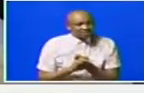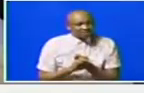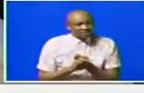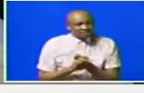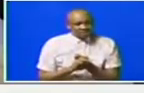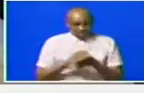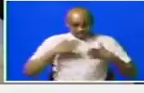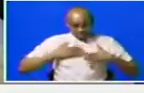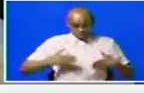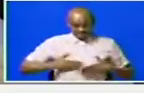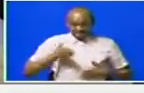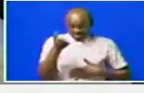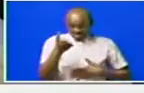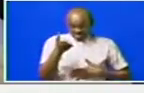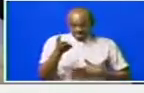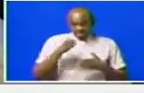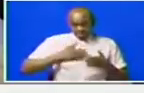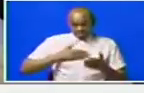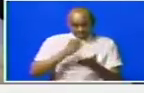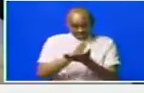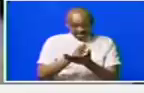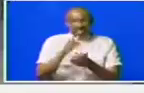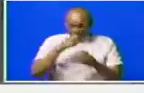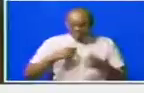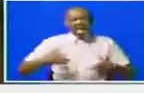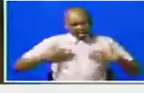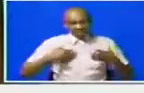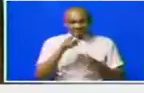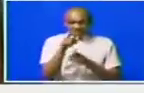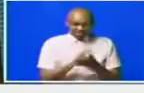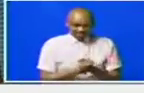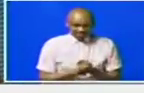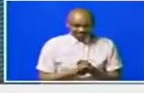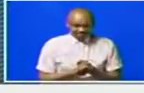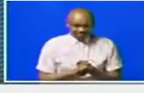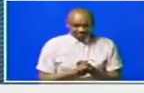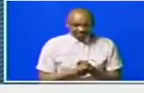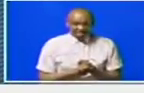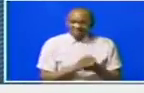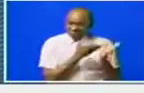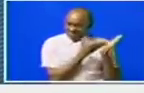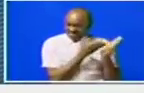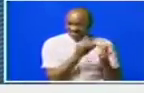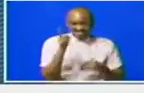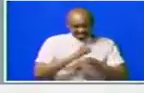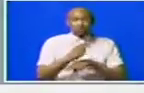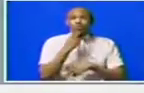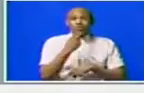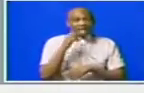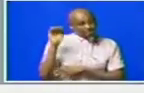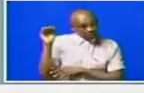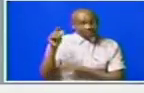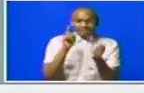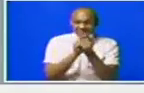printing body parts, yeah? And we got excited. This day, an early Tuesday morning, I